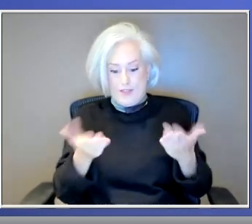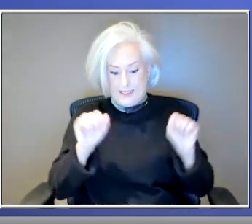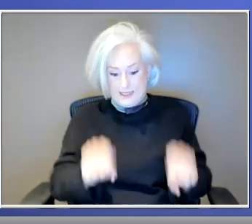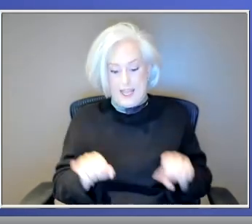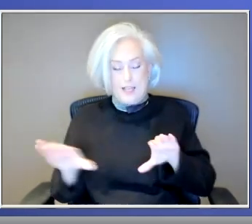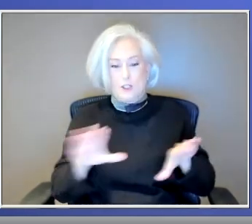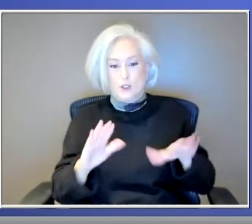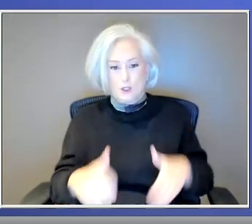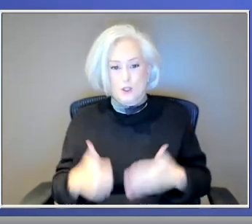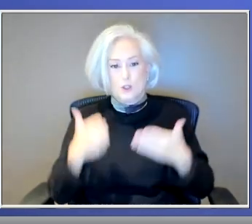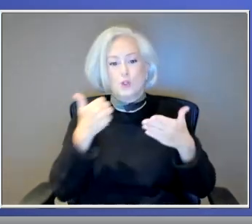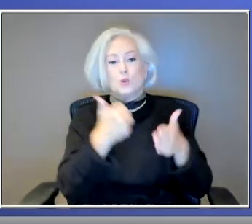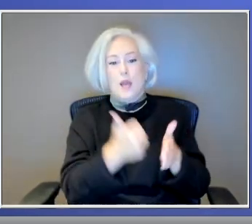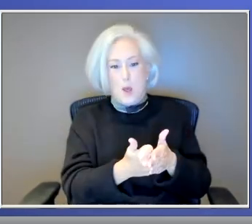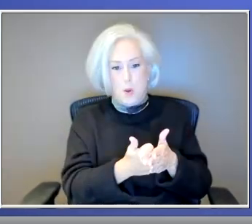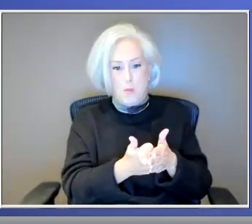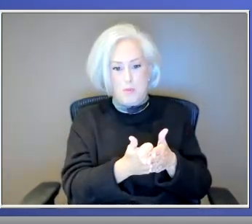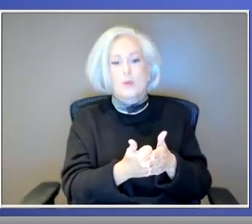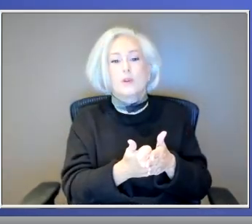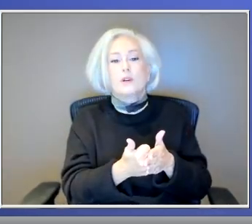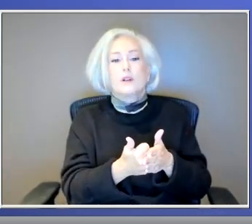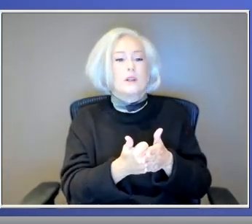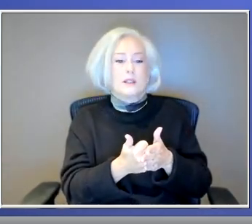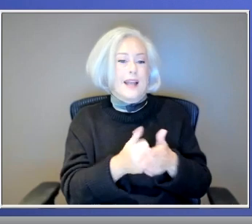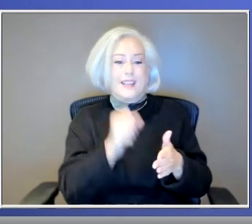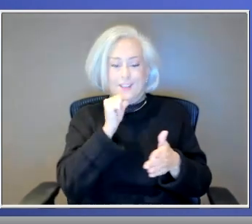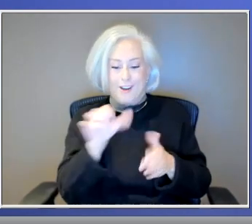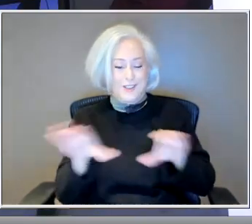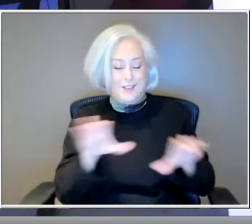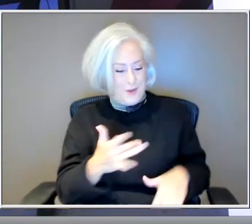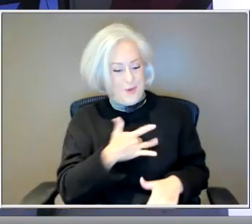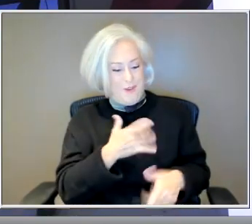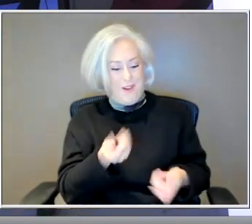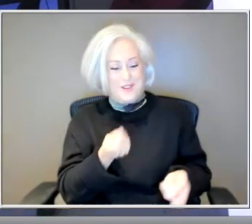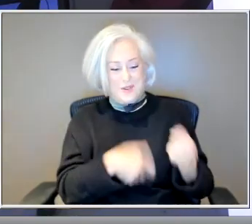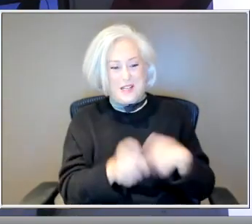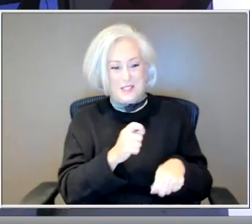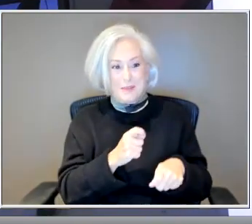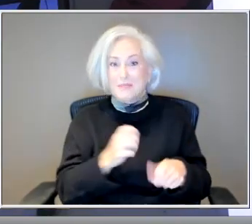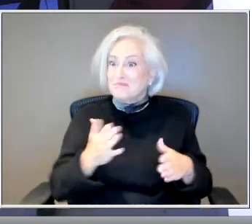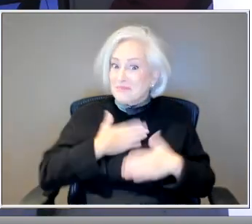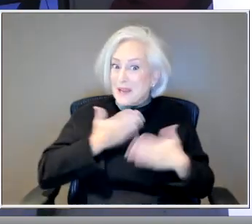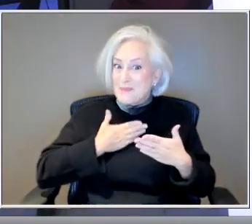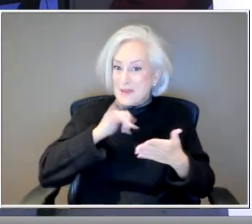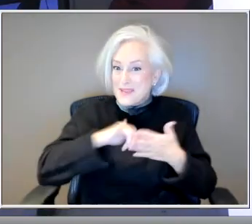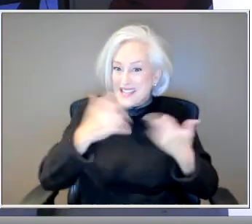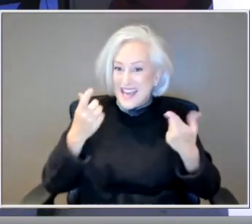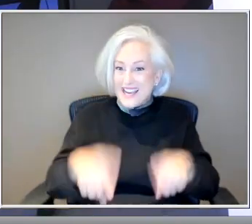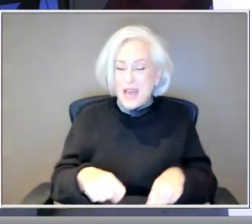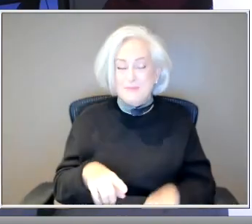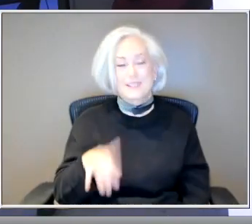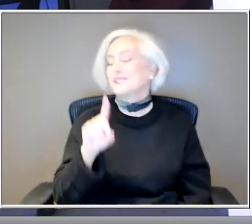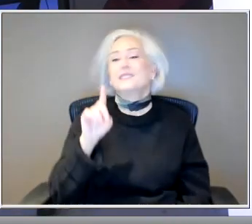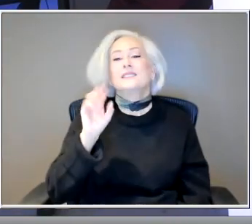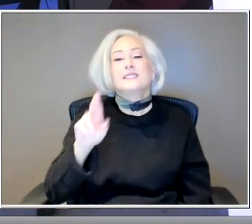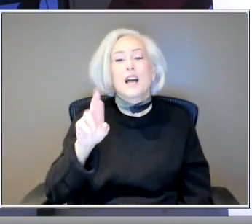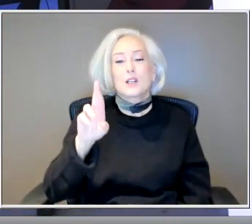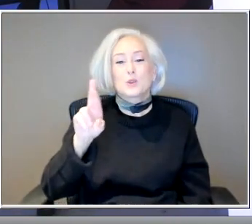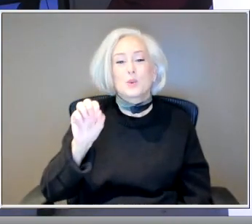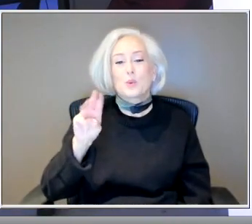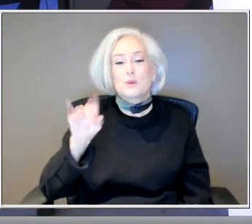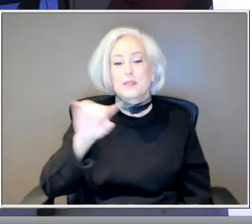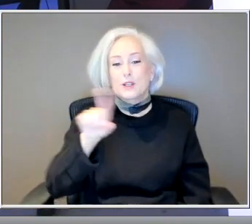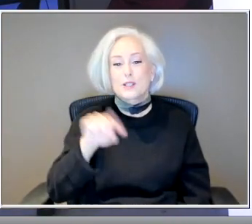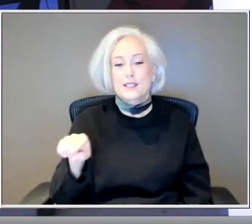of a heart transplant, and I'm glad that we did. Yeah. Me too. No, that's wonderful. Dr. Ramirez, I did want to ask you, because I know when